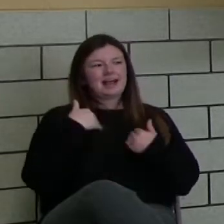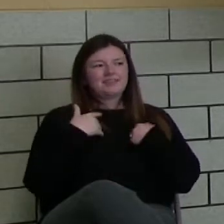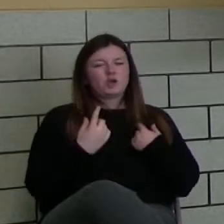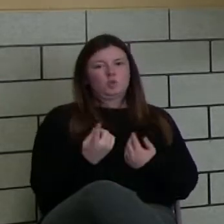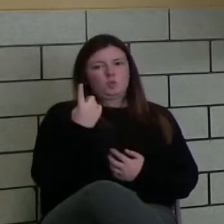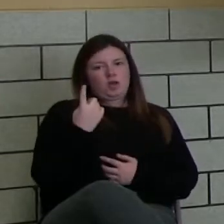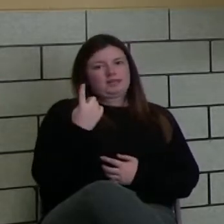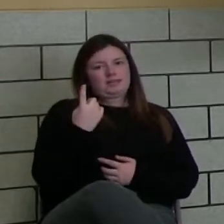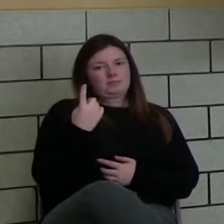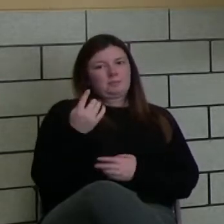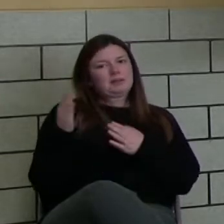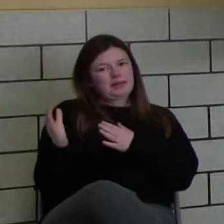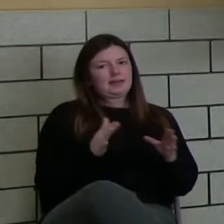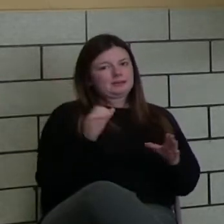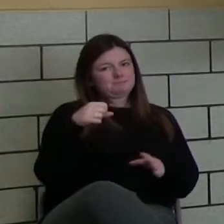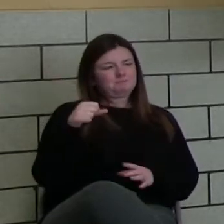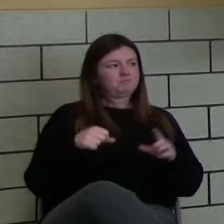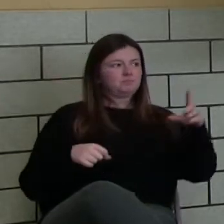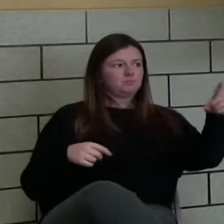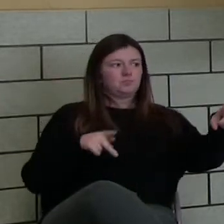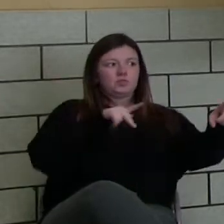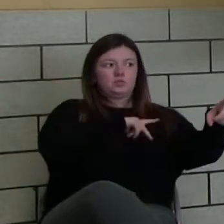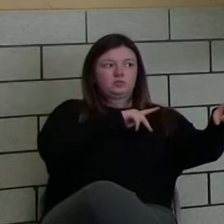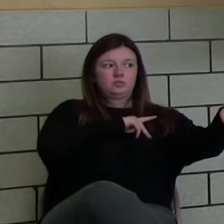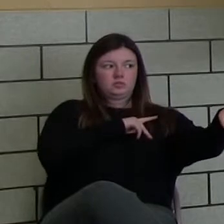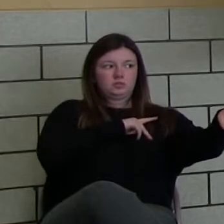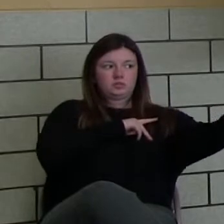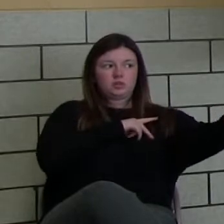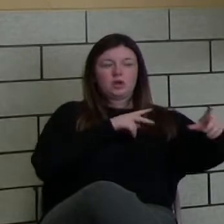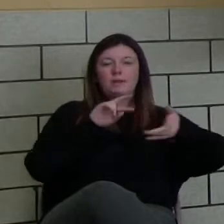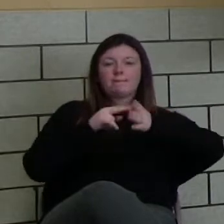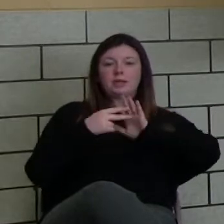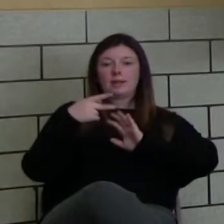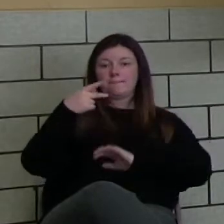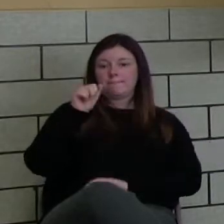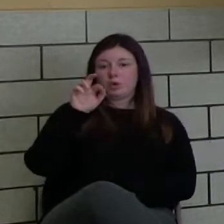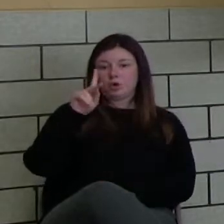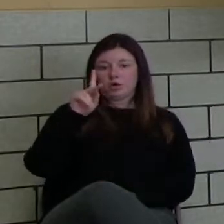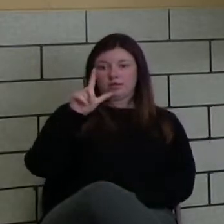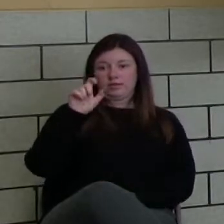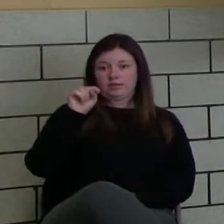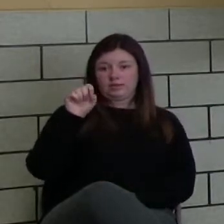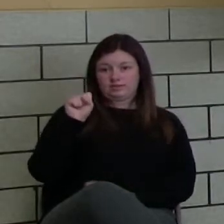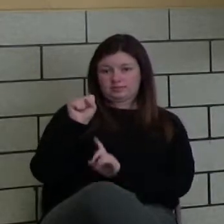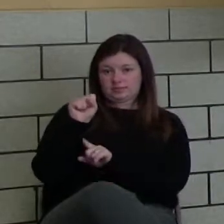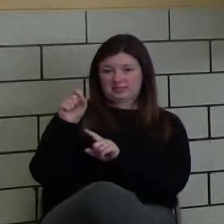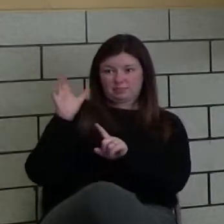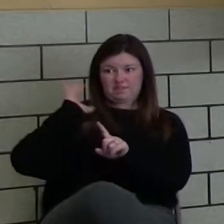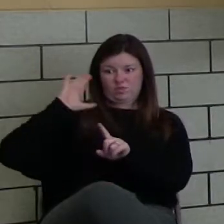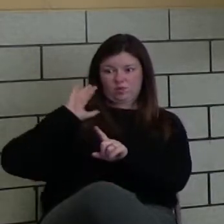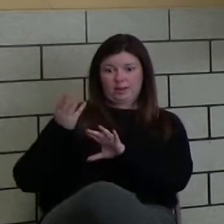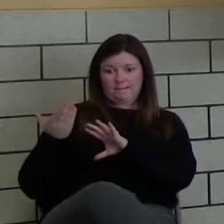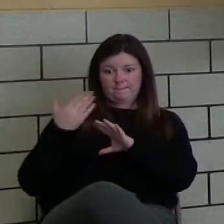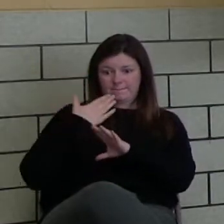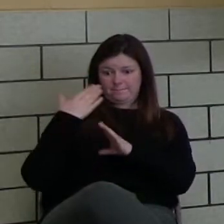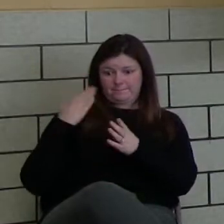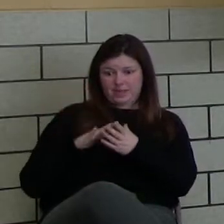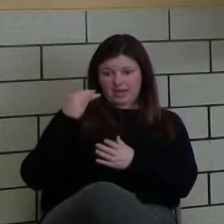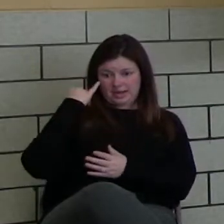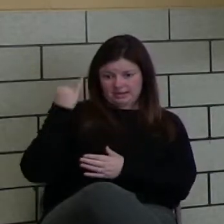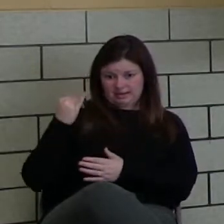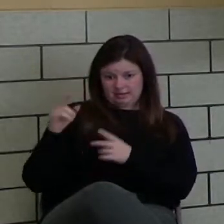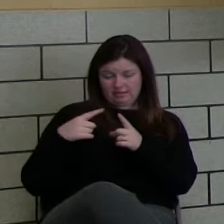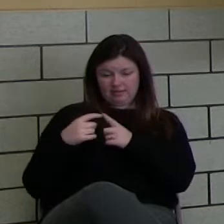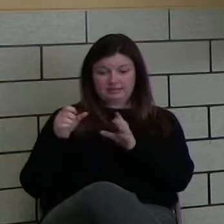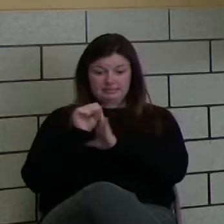So the parklets were a bad idea, and the state took them out, and now we're able to put them back in, is that what we're saying? Well, the state